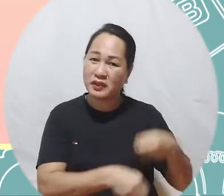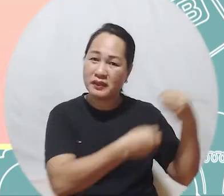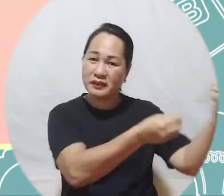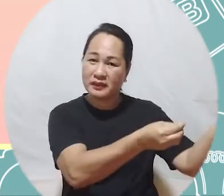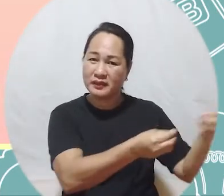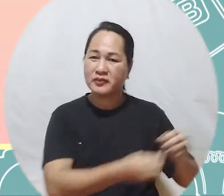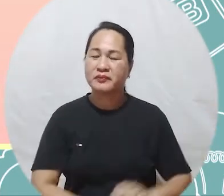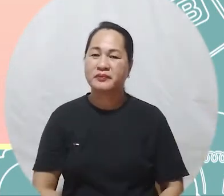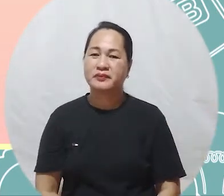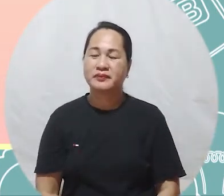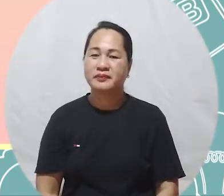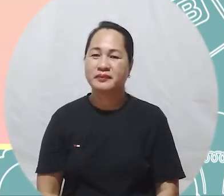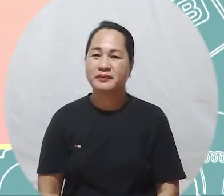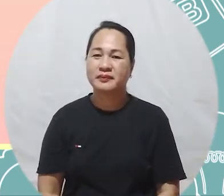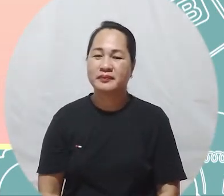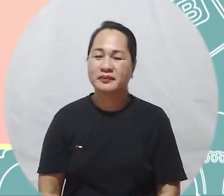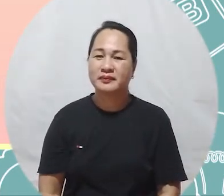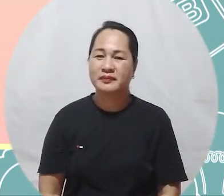put?